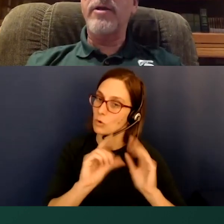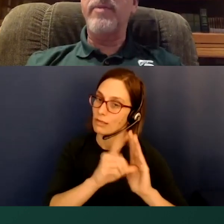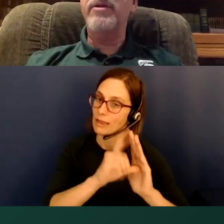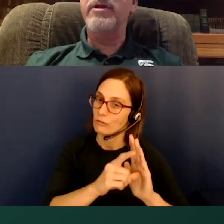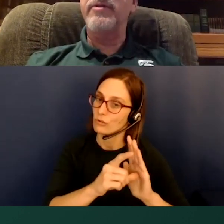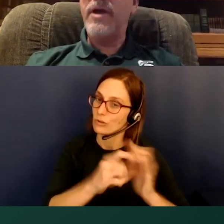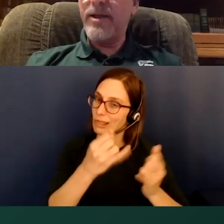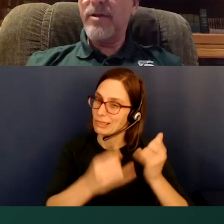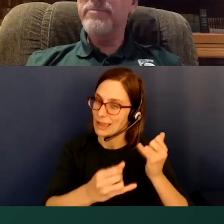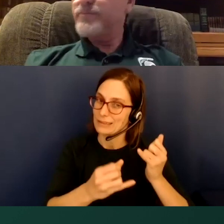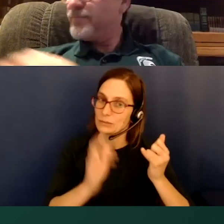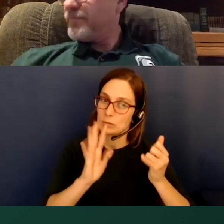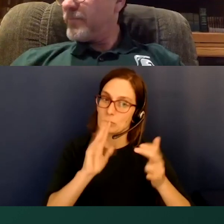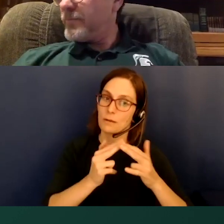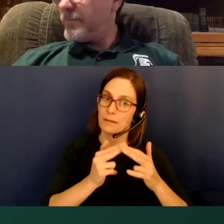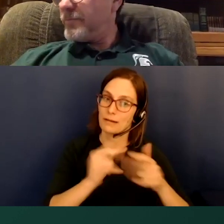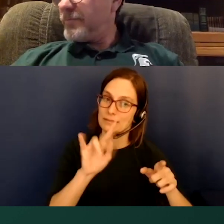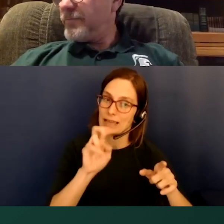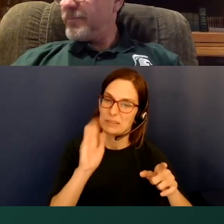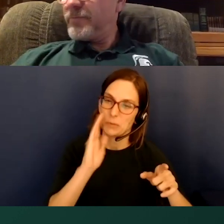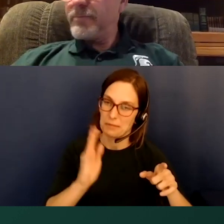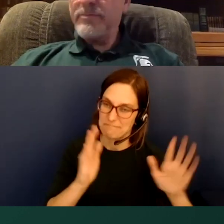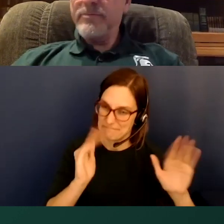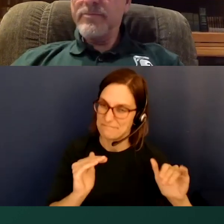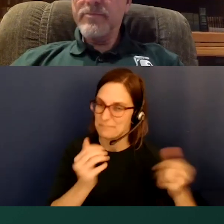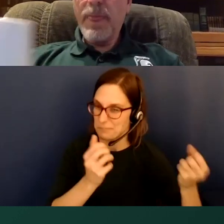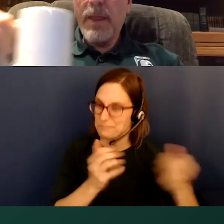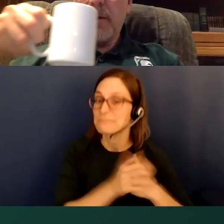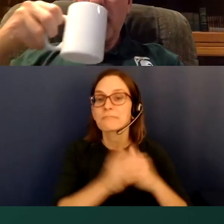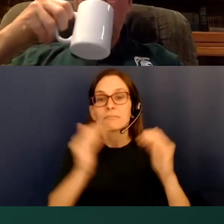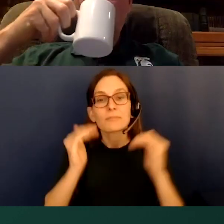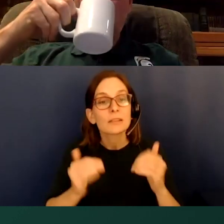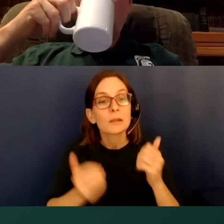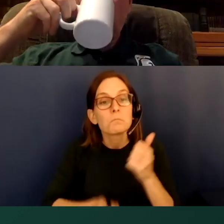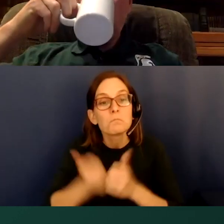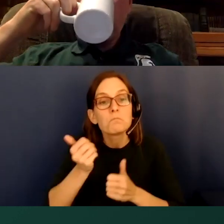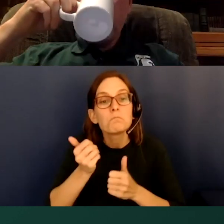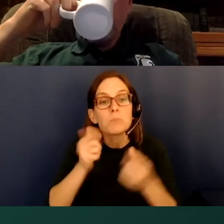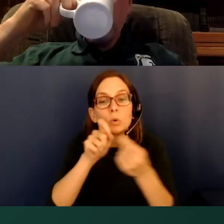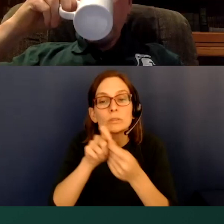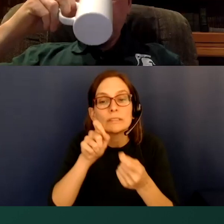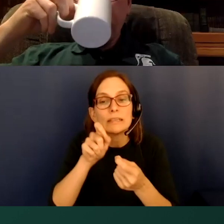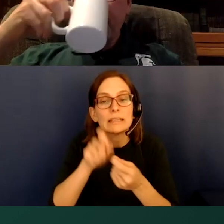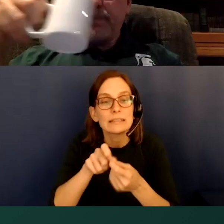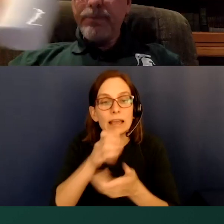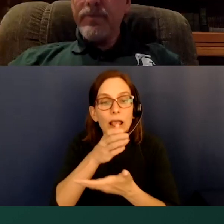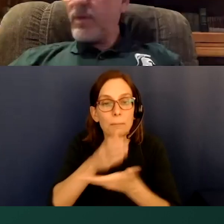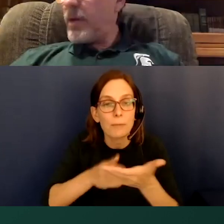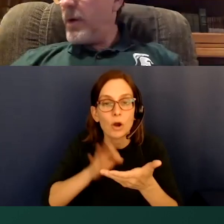talk is basically the tides. Excellent. Okay. What is the most detailed part of the observable moon?